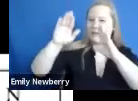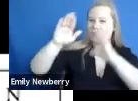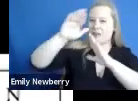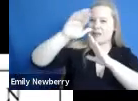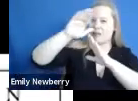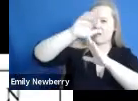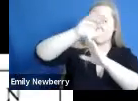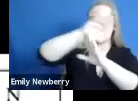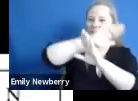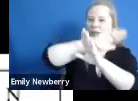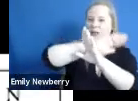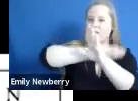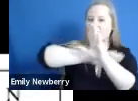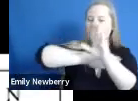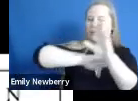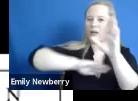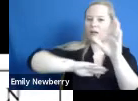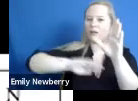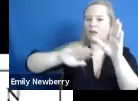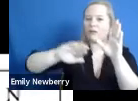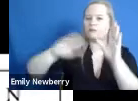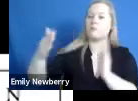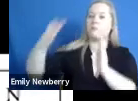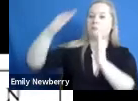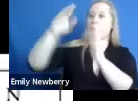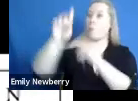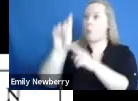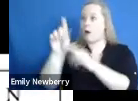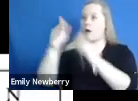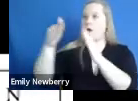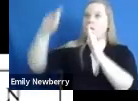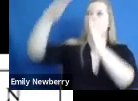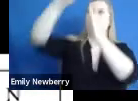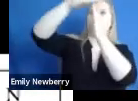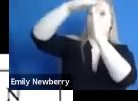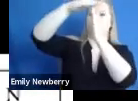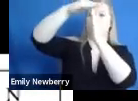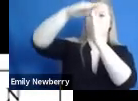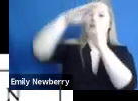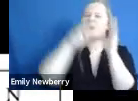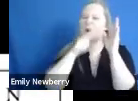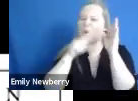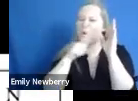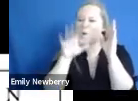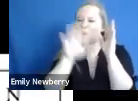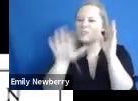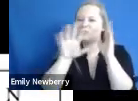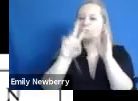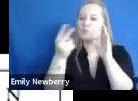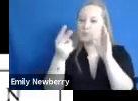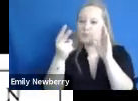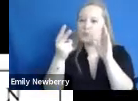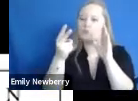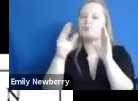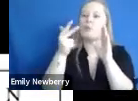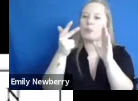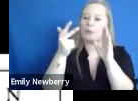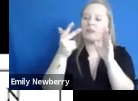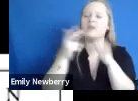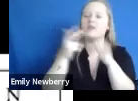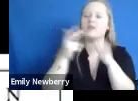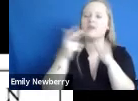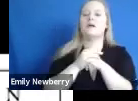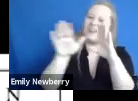And then it goes to the top. On the north end of the farm, it's like the orange color. That's block 2, 3. It just kind of sweeps around